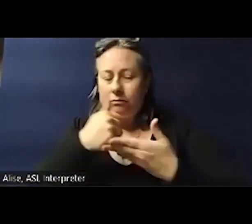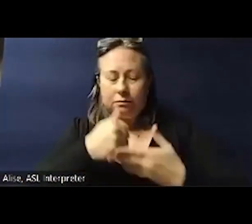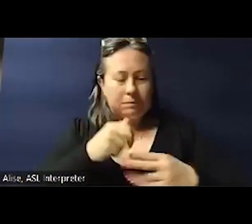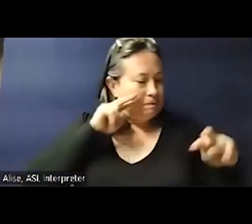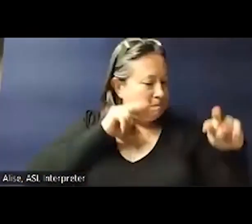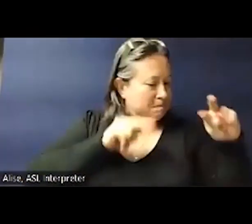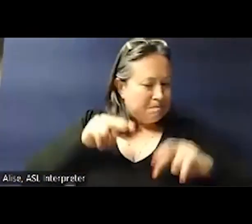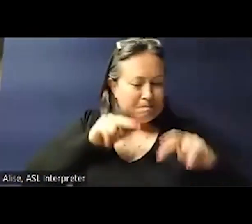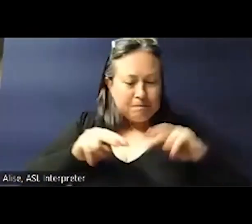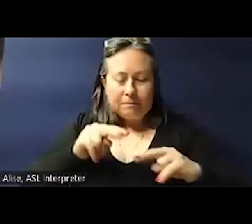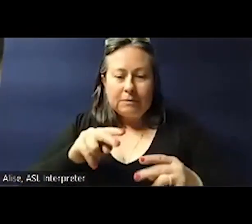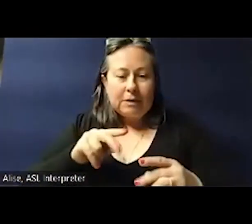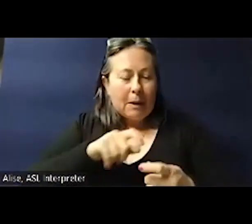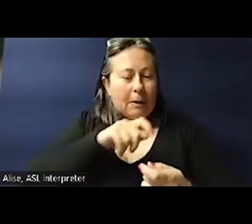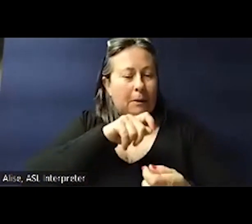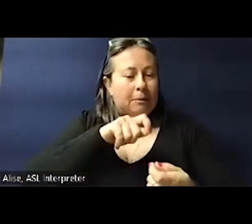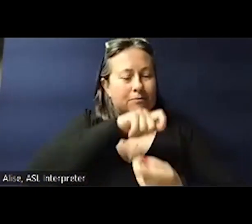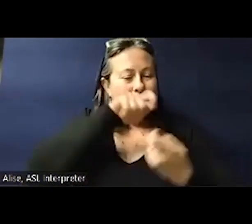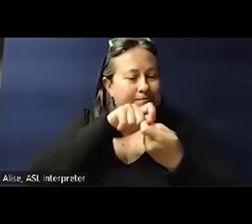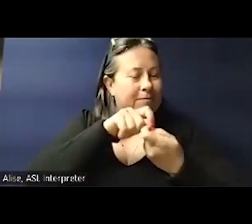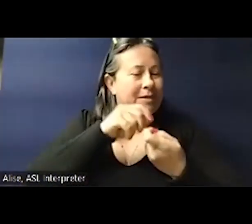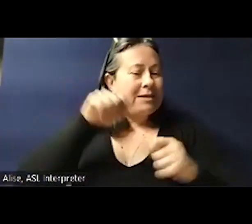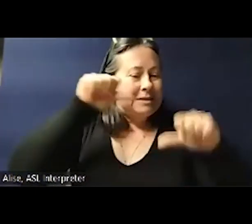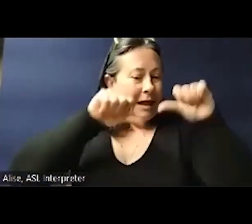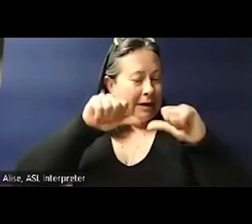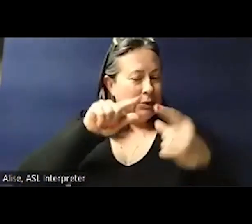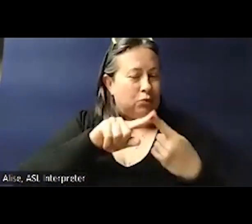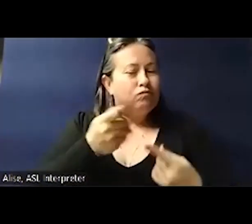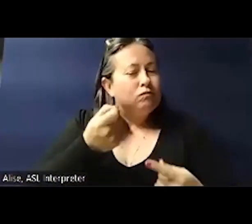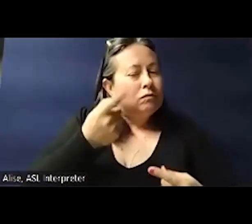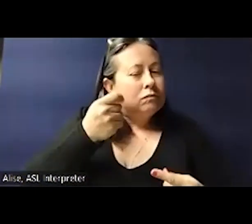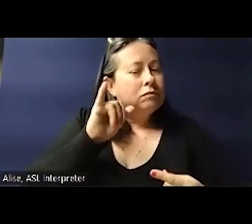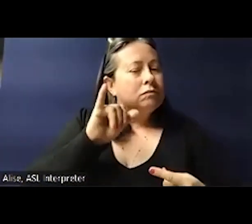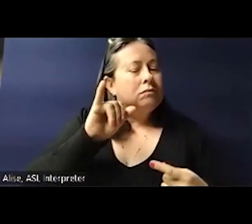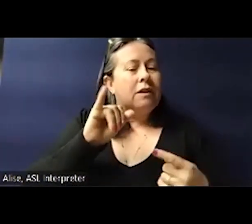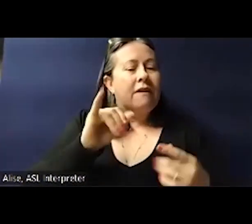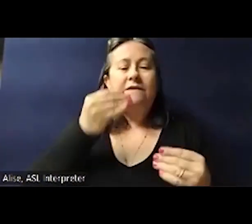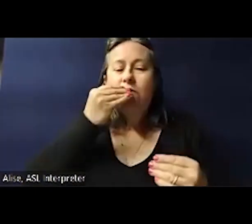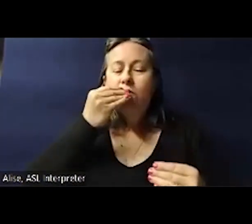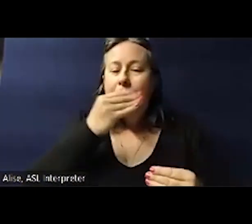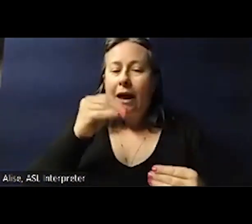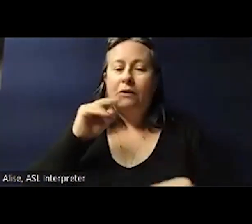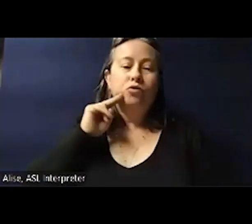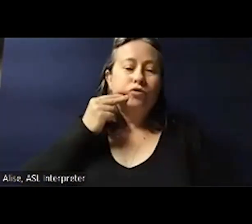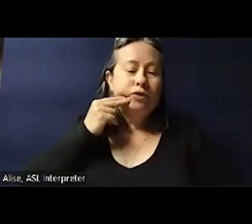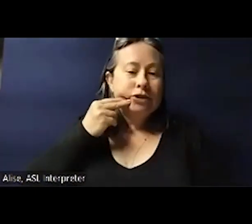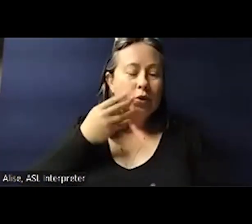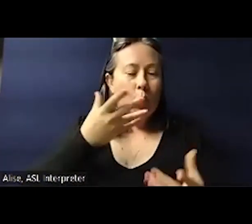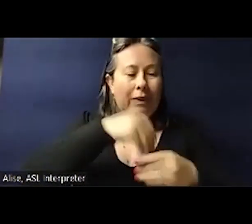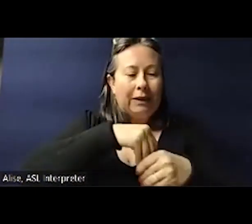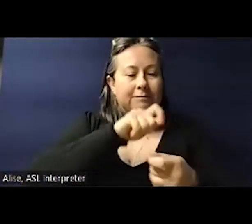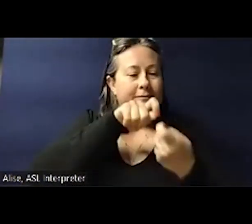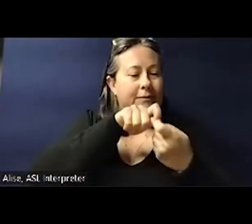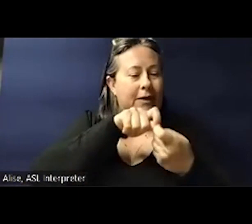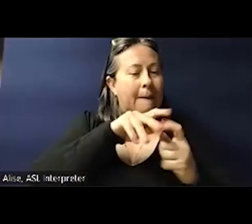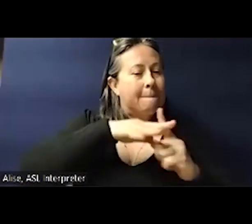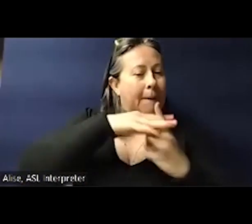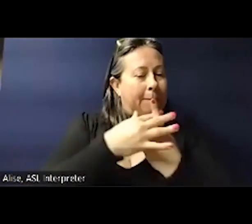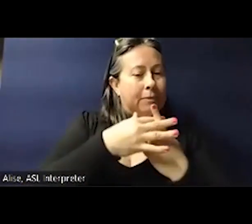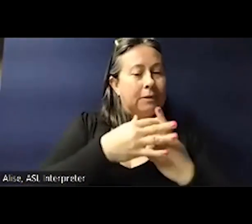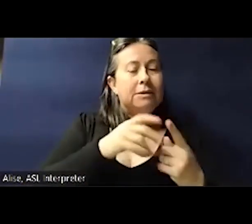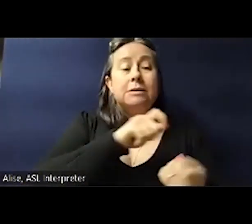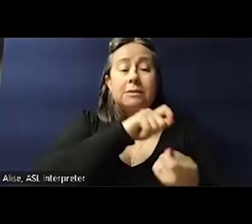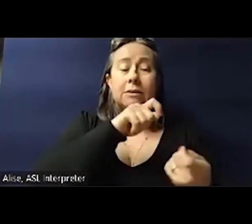nutrition science to better understand the relationships of food and nutrition within specific populations, particularly in